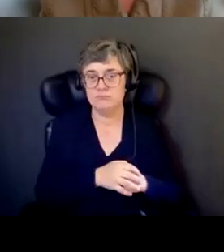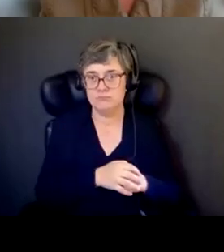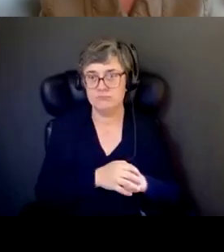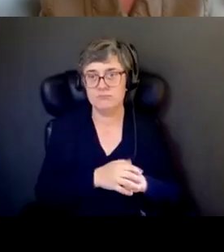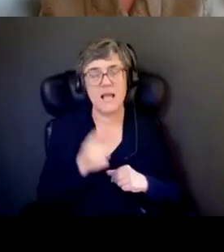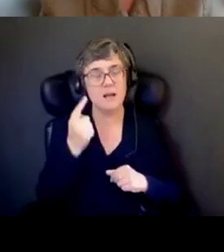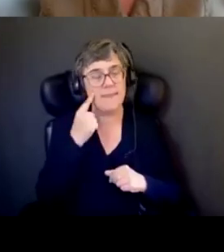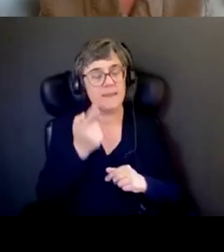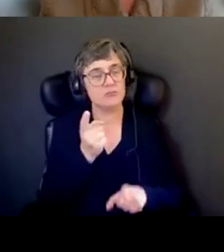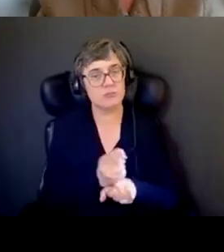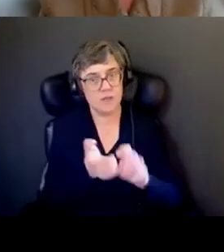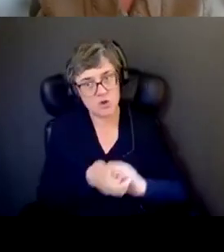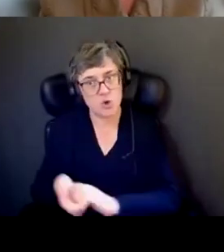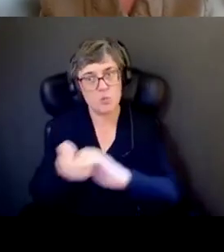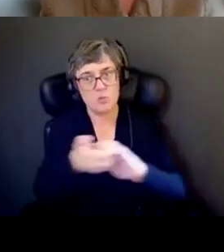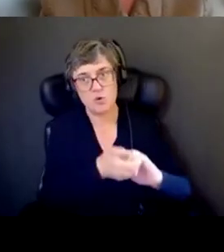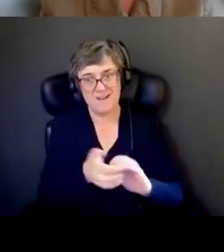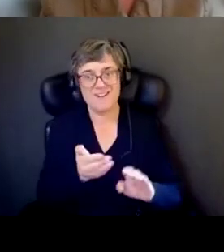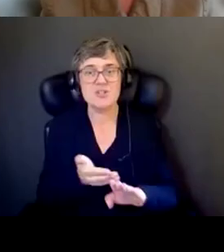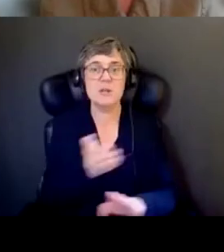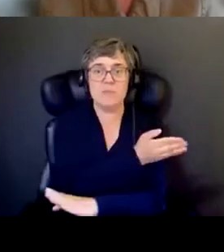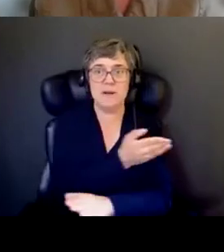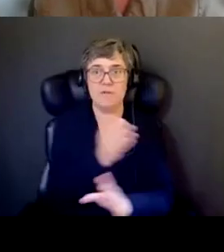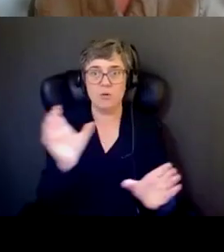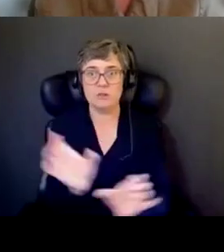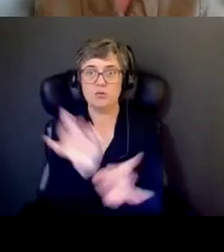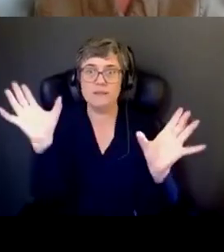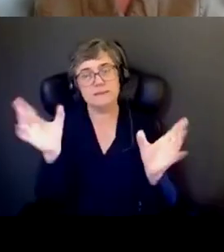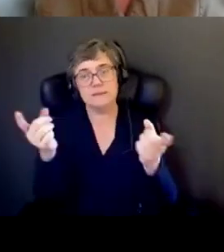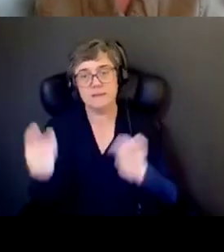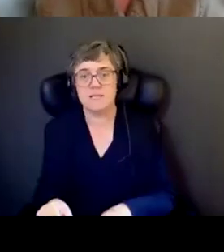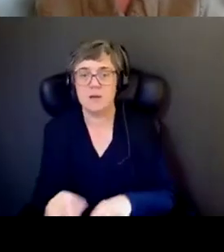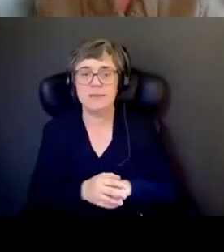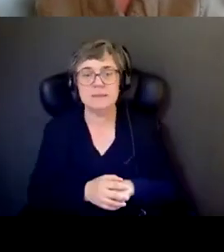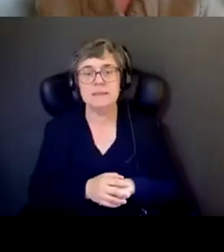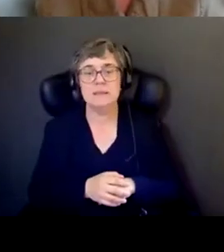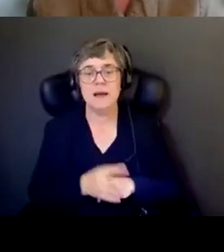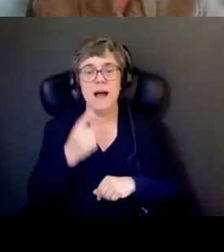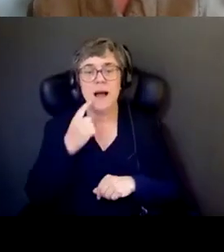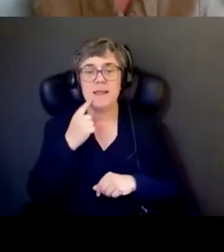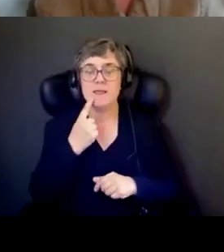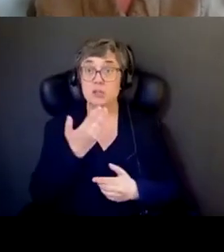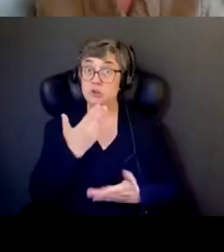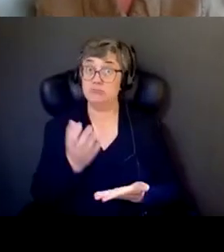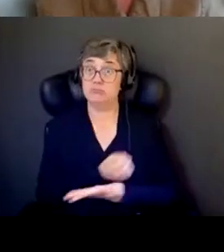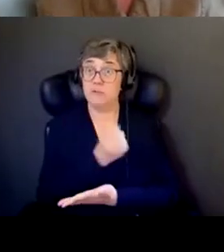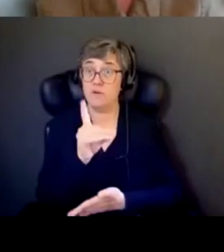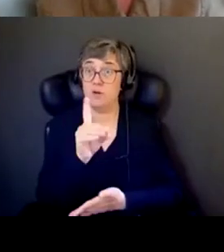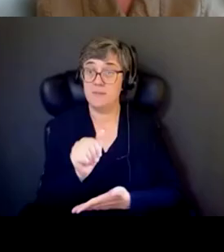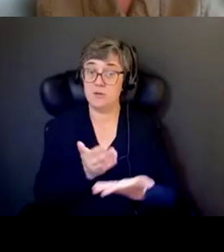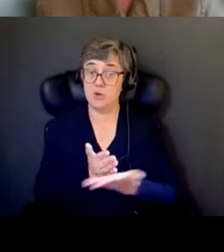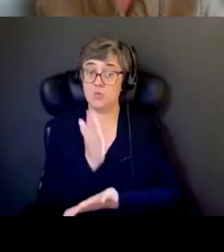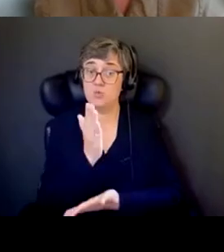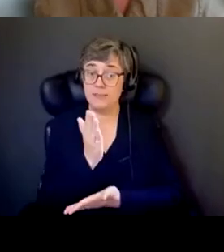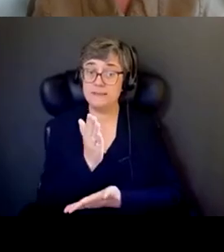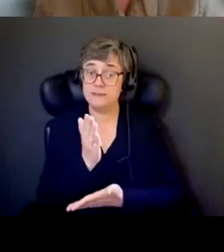crisis. I think there's opportunity for the disability rights movement and sector to work with elder